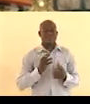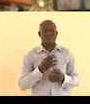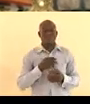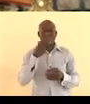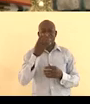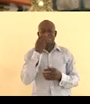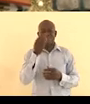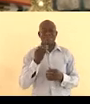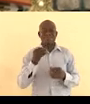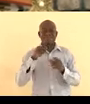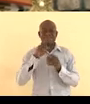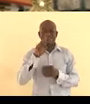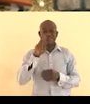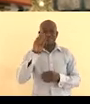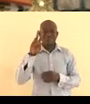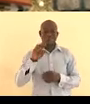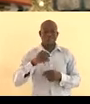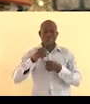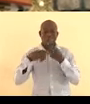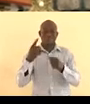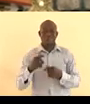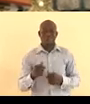begin to speak in tongues. One, two, go.